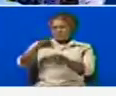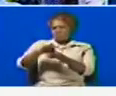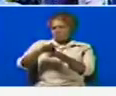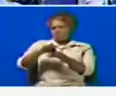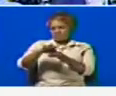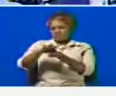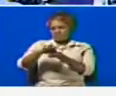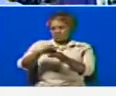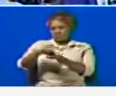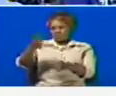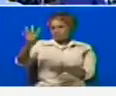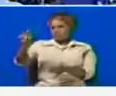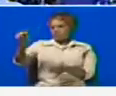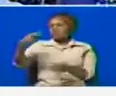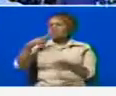turnout for